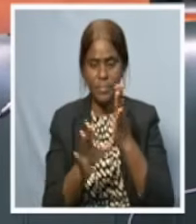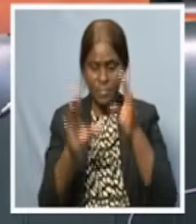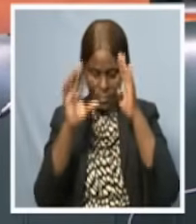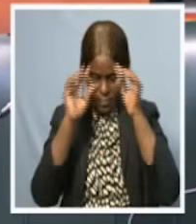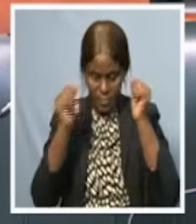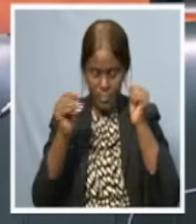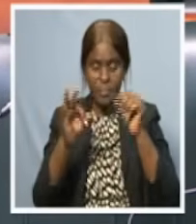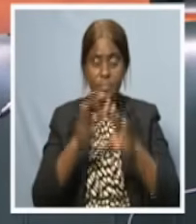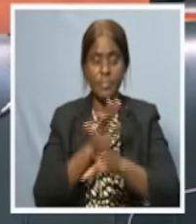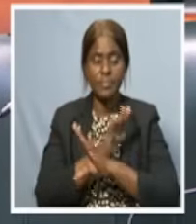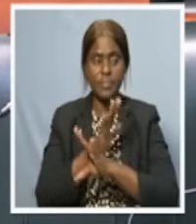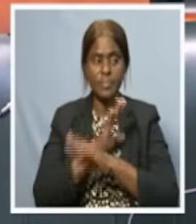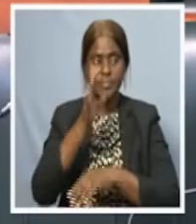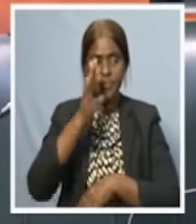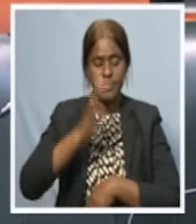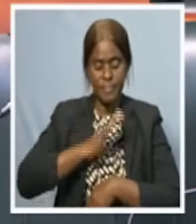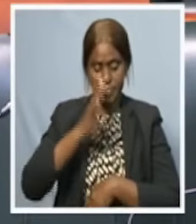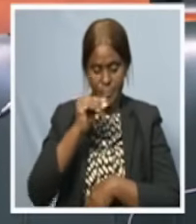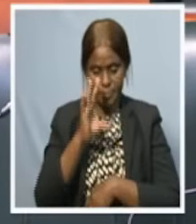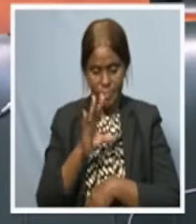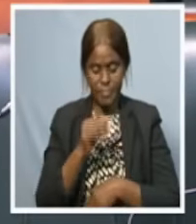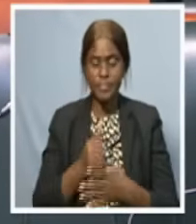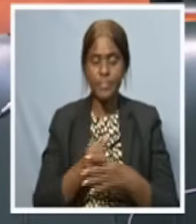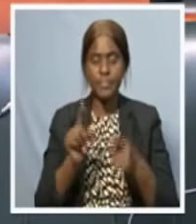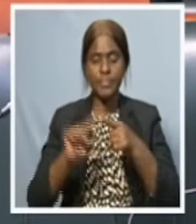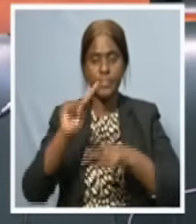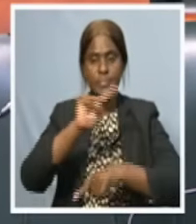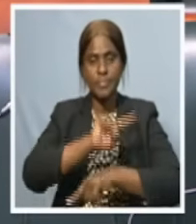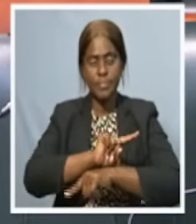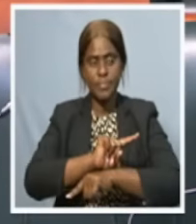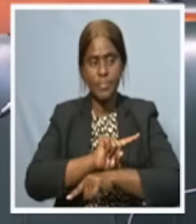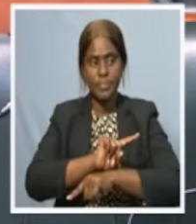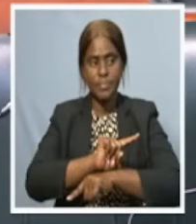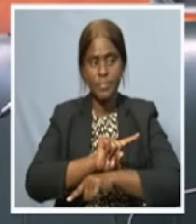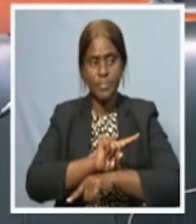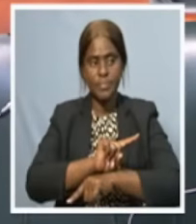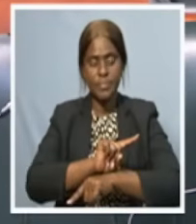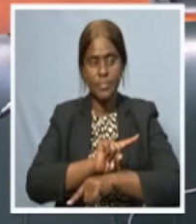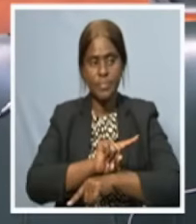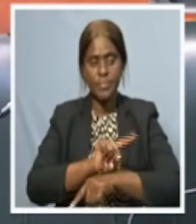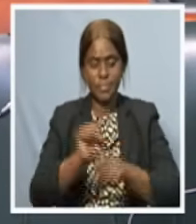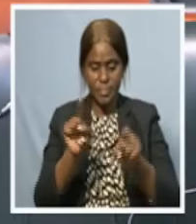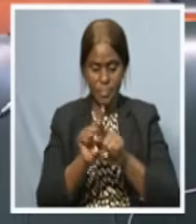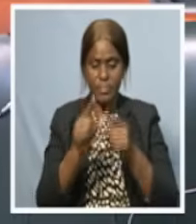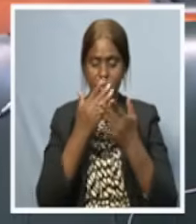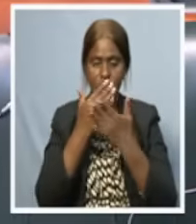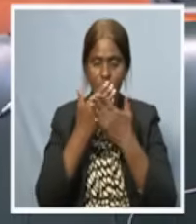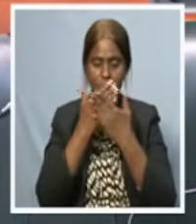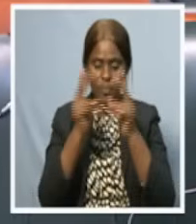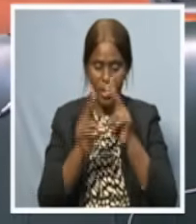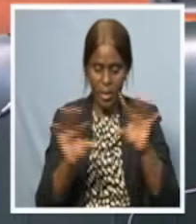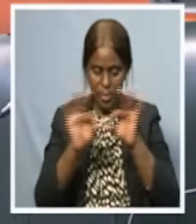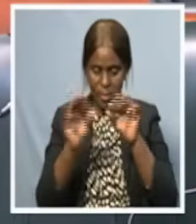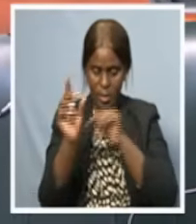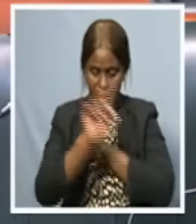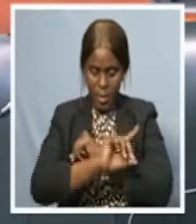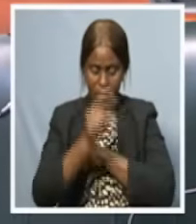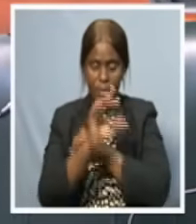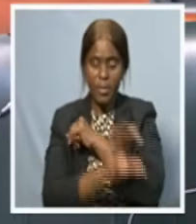of the Republic of Zambia, Madam Speaker. Today has been a landmark day for this